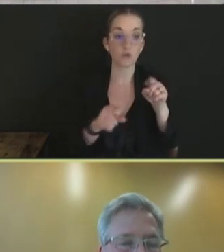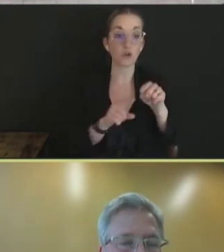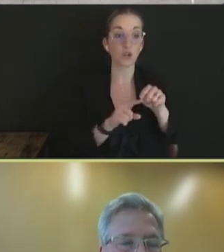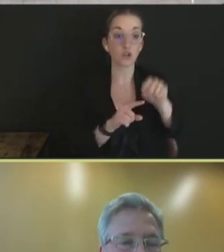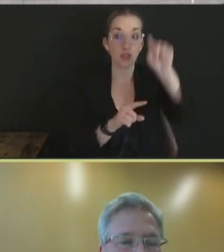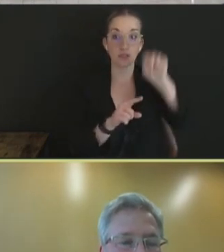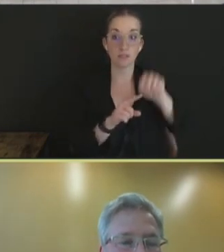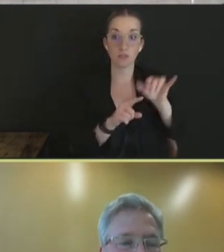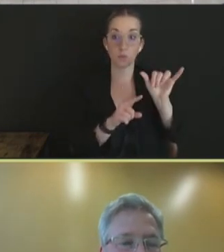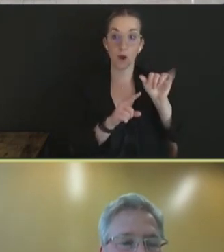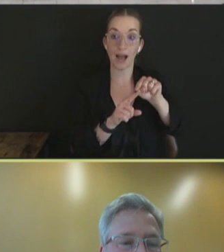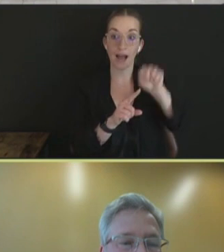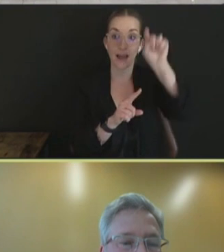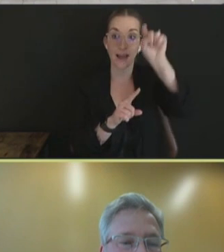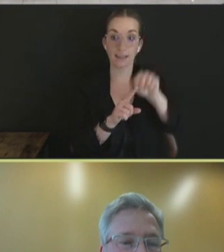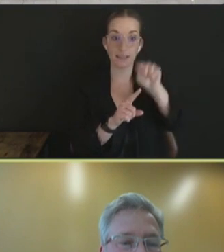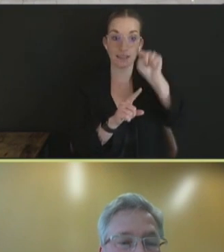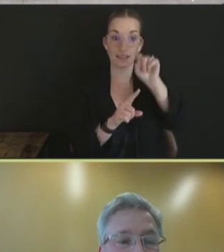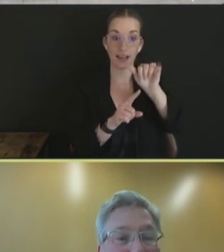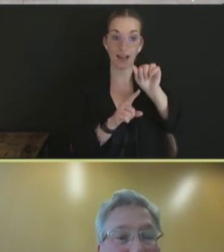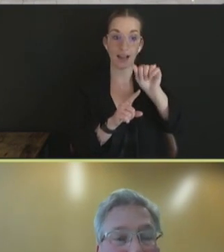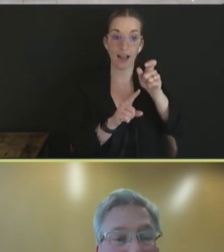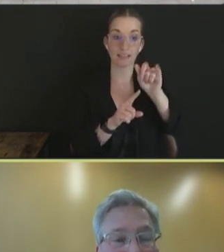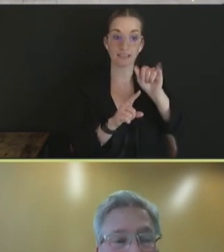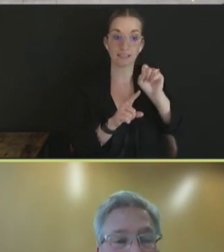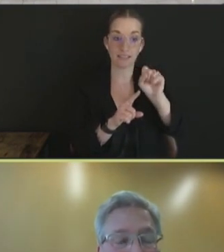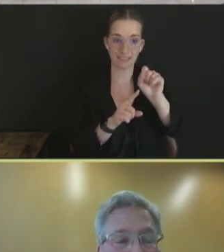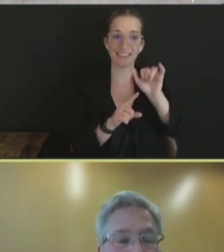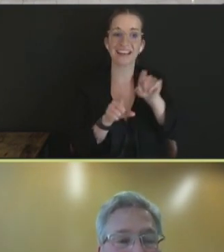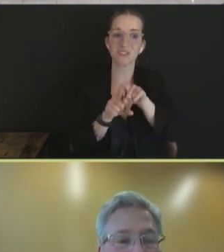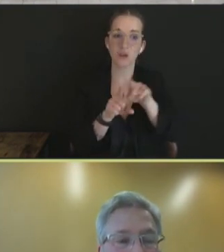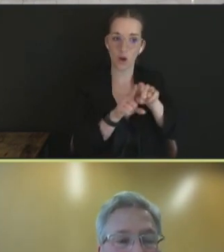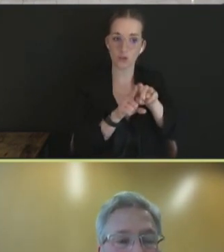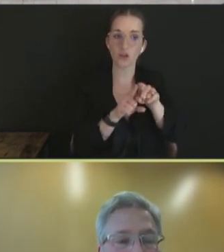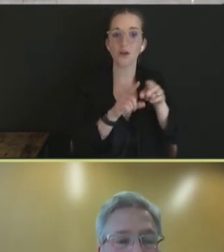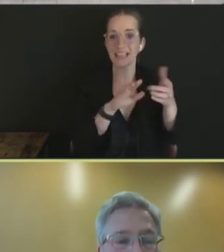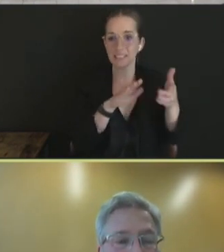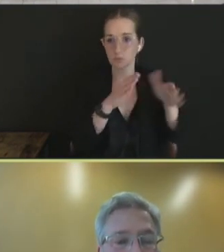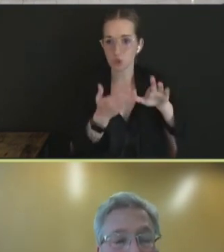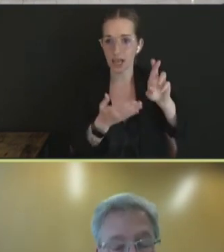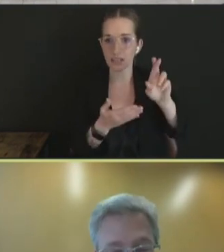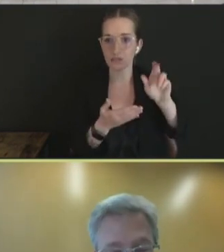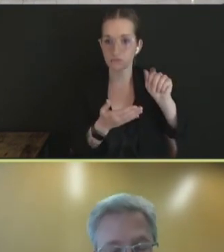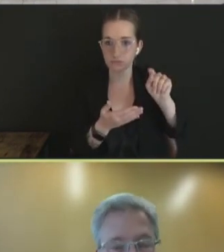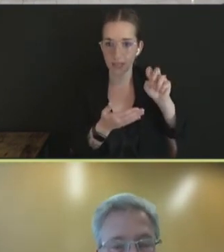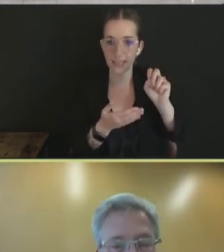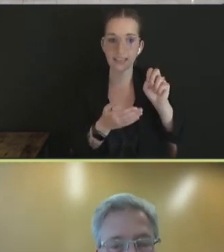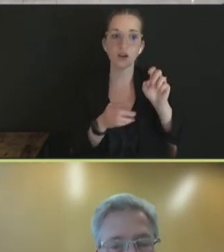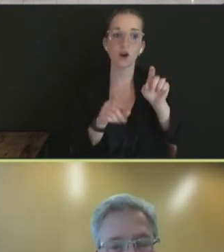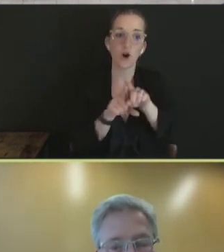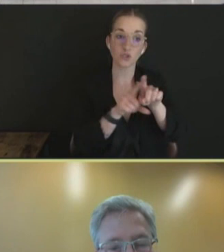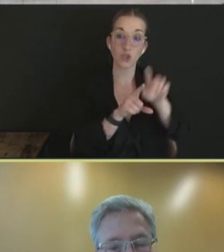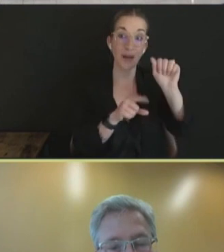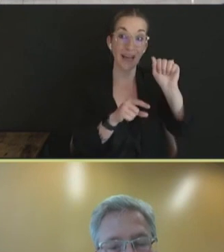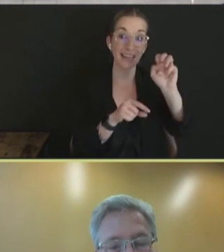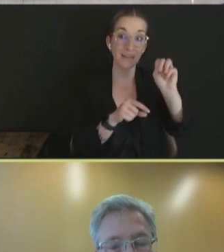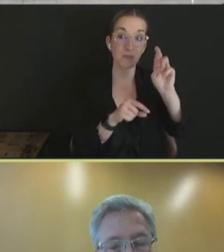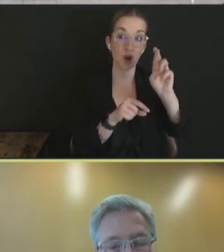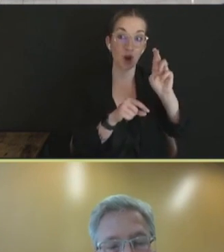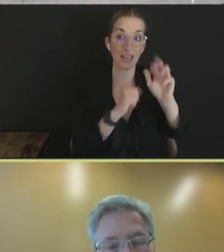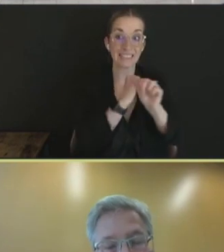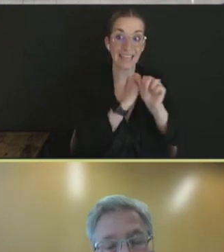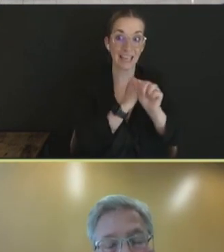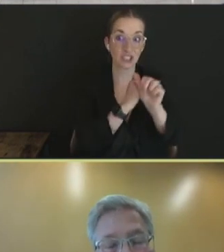in mortality, morbidity, as well as the AMR threat, and then